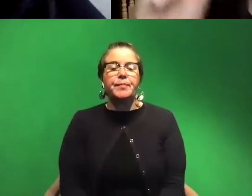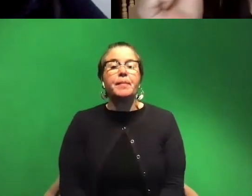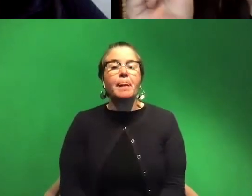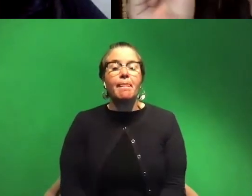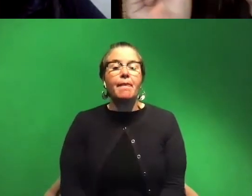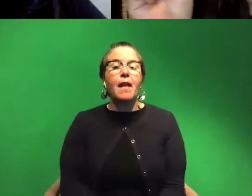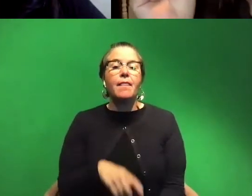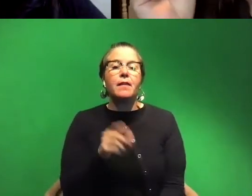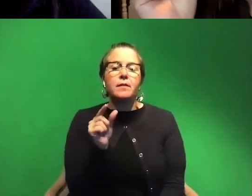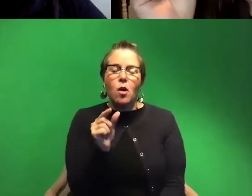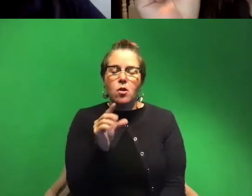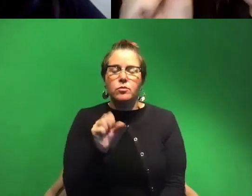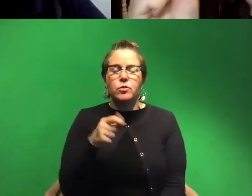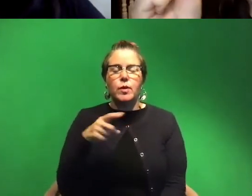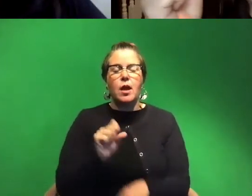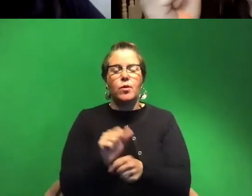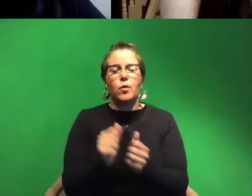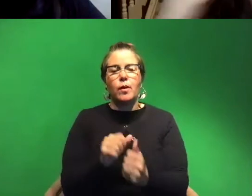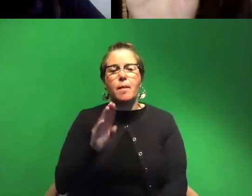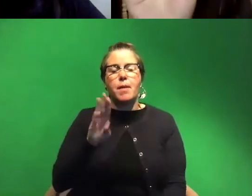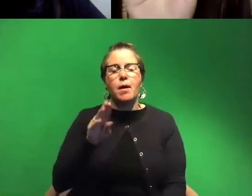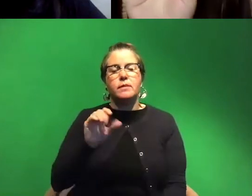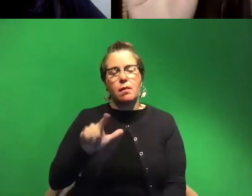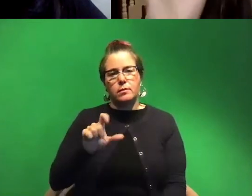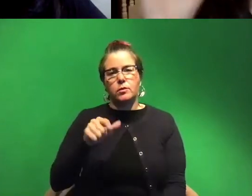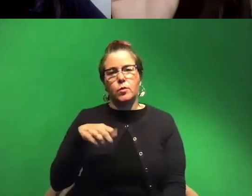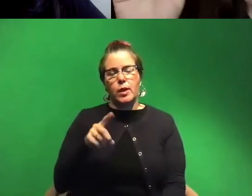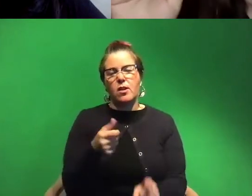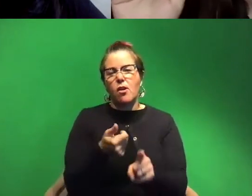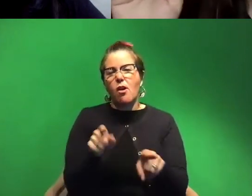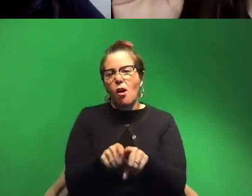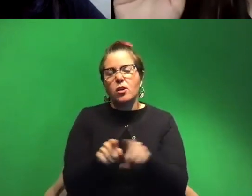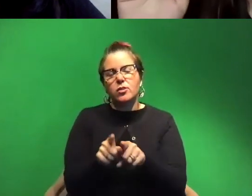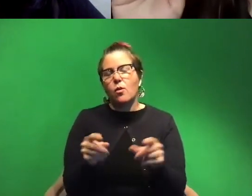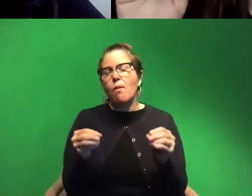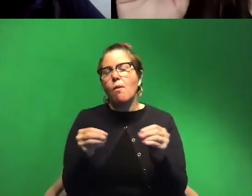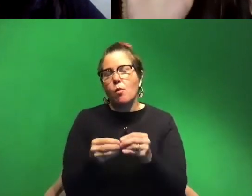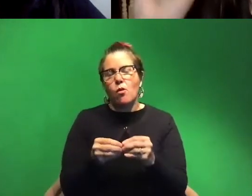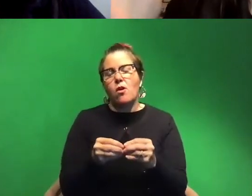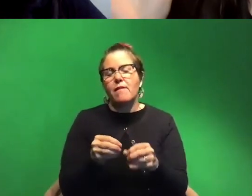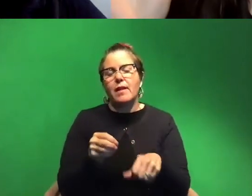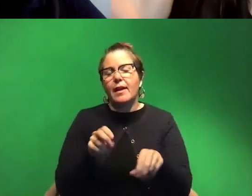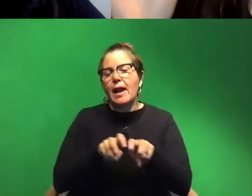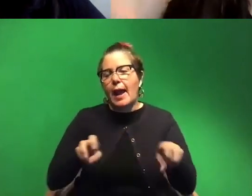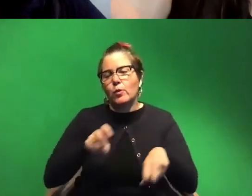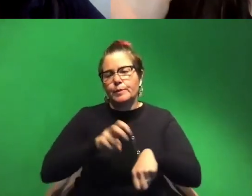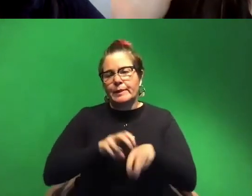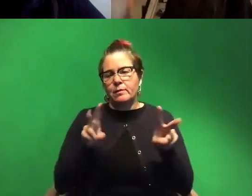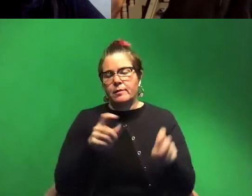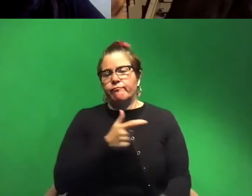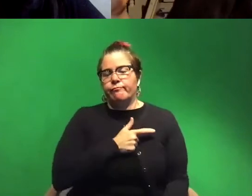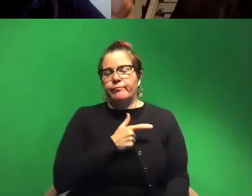little squid that I work on, the bobtail squid, they're also like even more couch potato than the